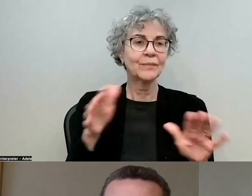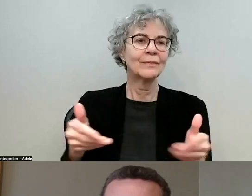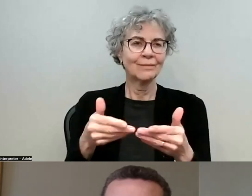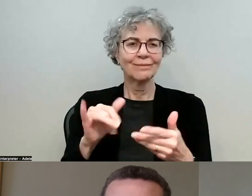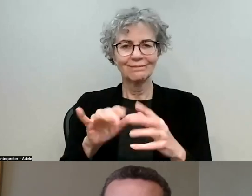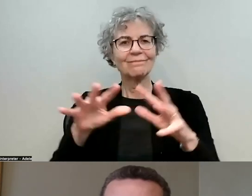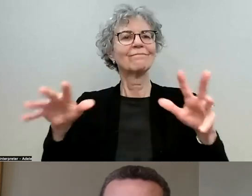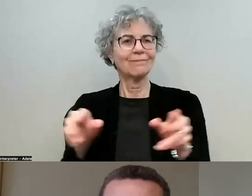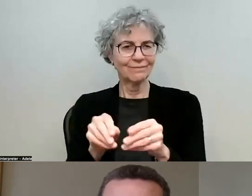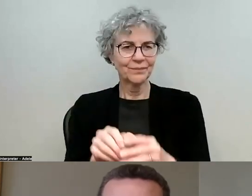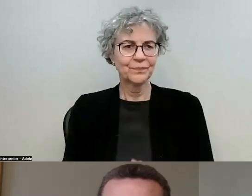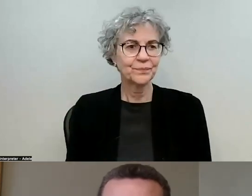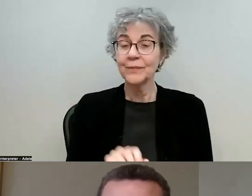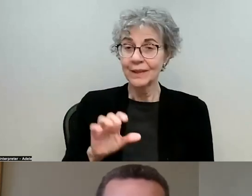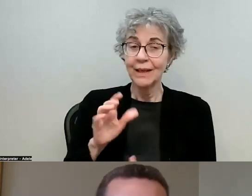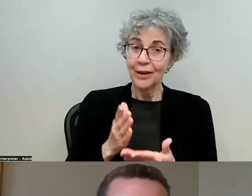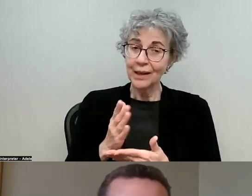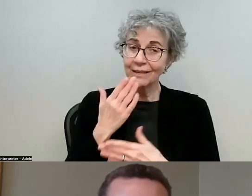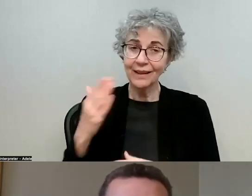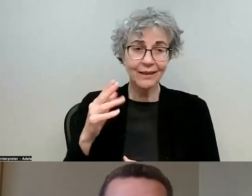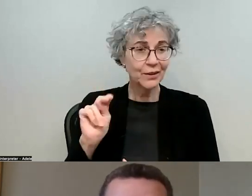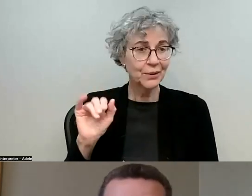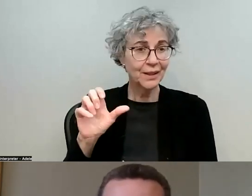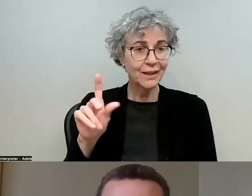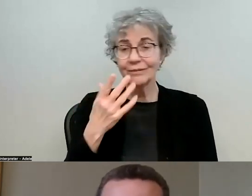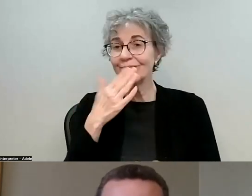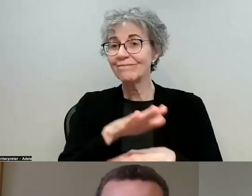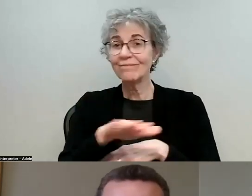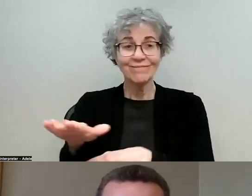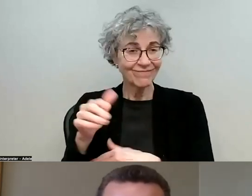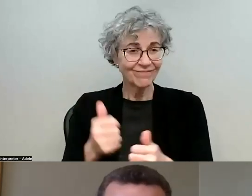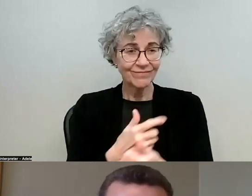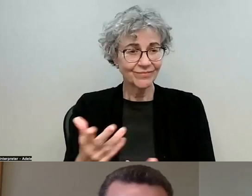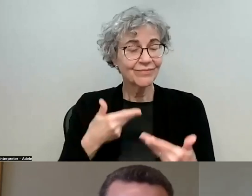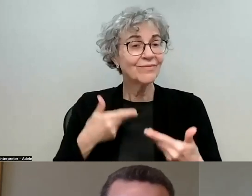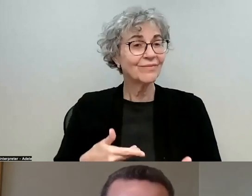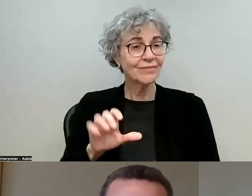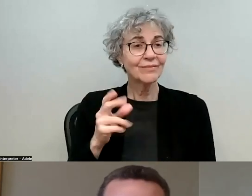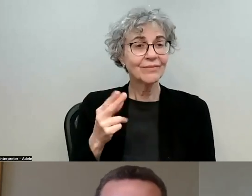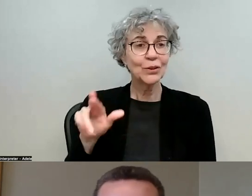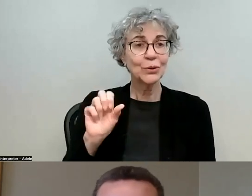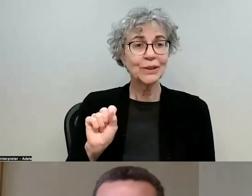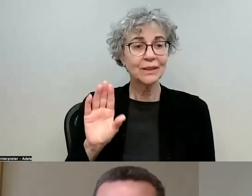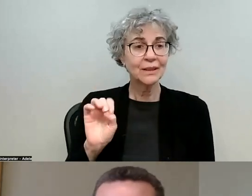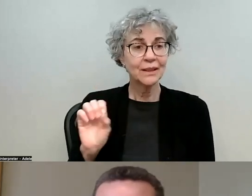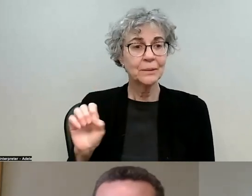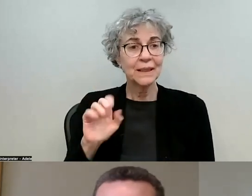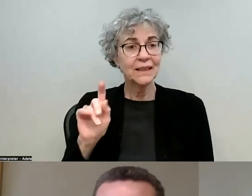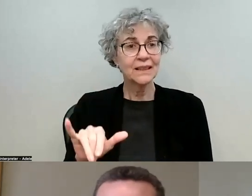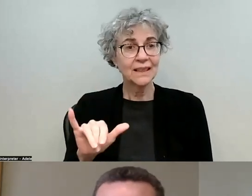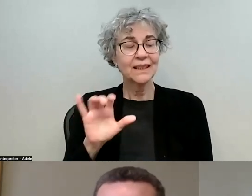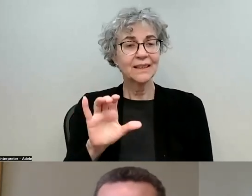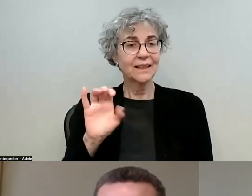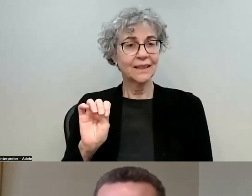session. All right, thank you, Nick. Good afternoon, everyone. My name is Chris Beasley. I am the CEO